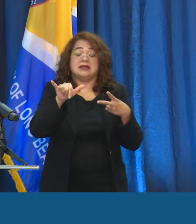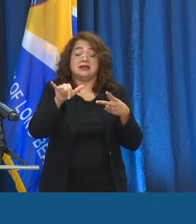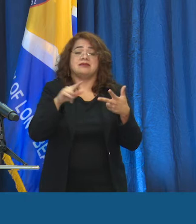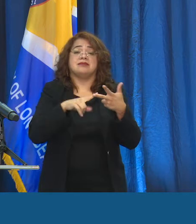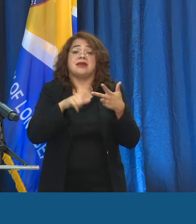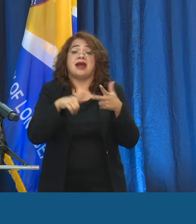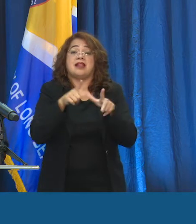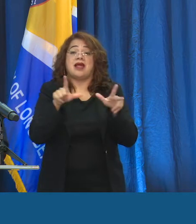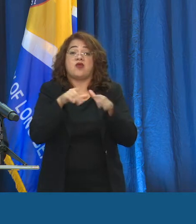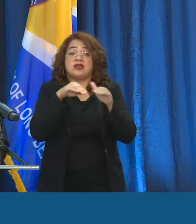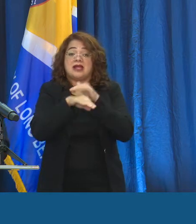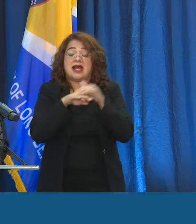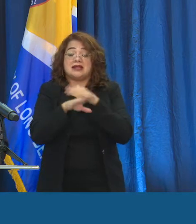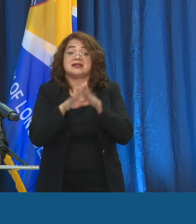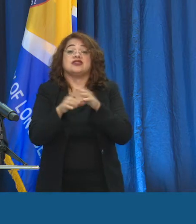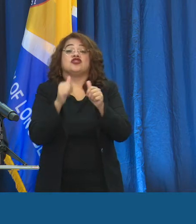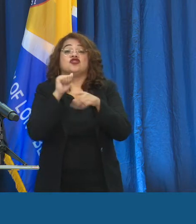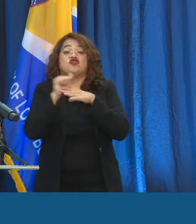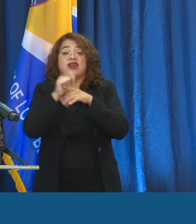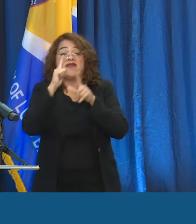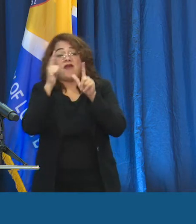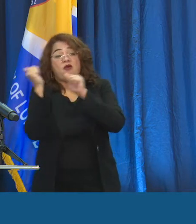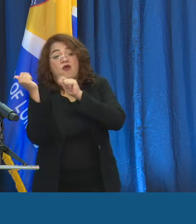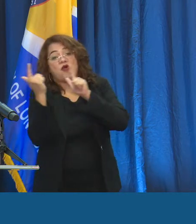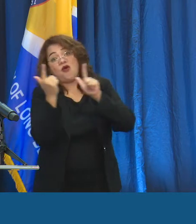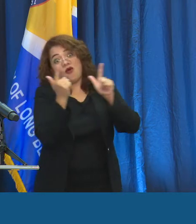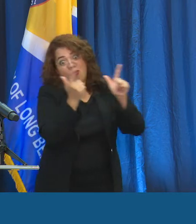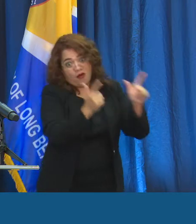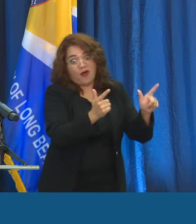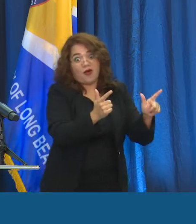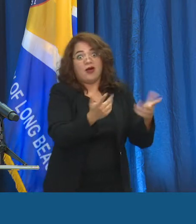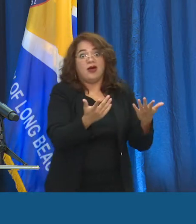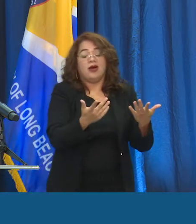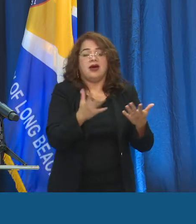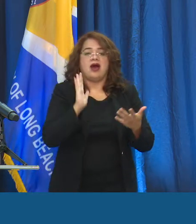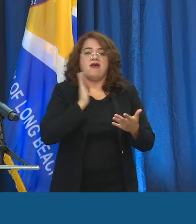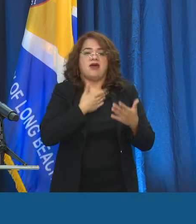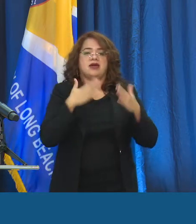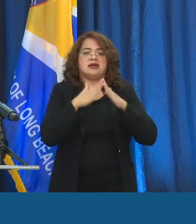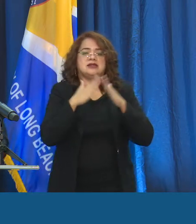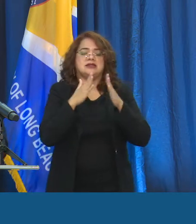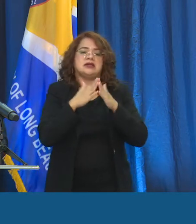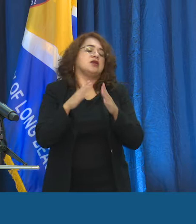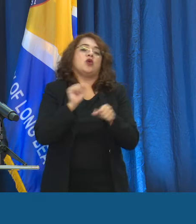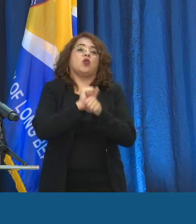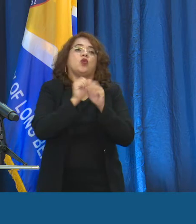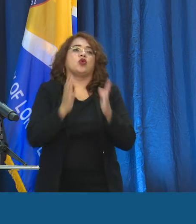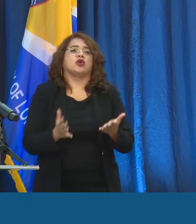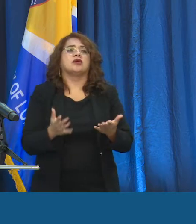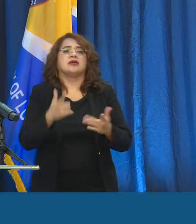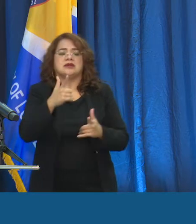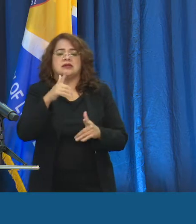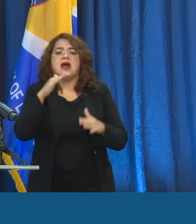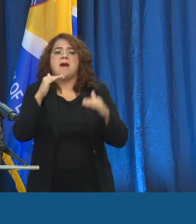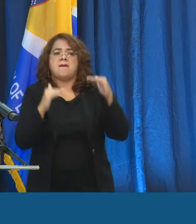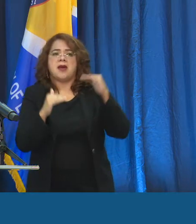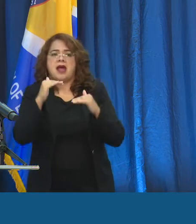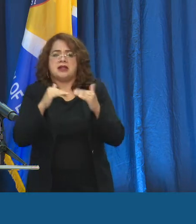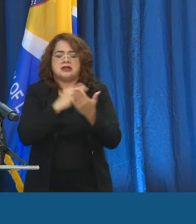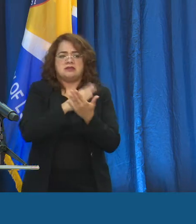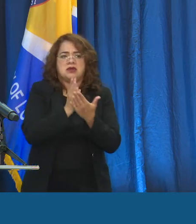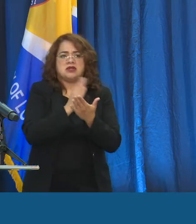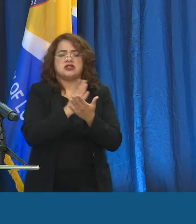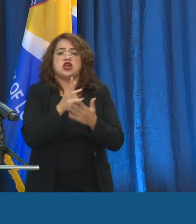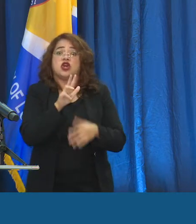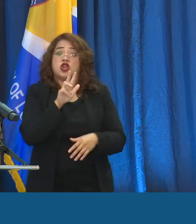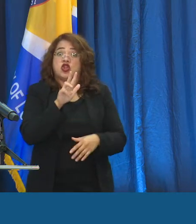And so this budget utilizes what we call a balanced outcomes-based approach. We are solving a major $30 million shortfall while